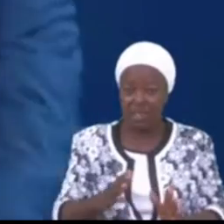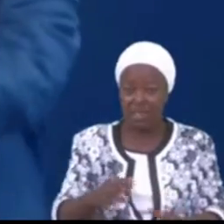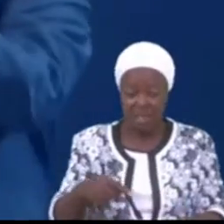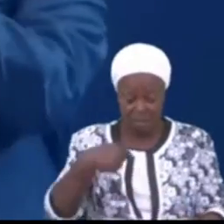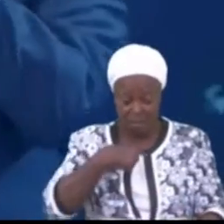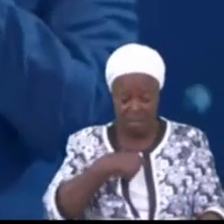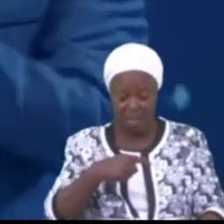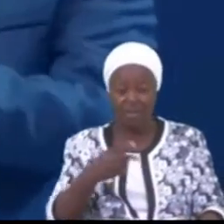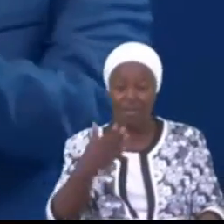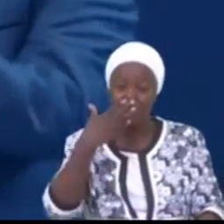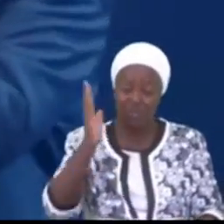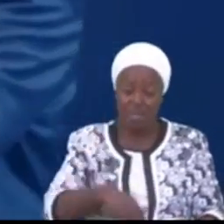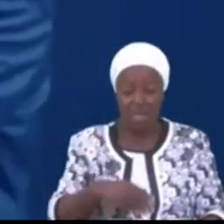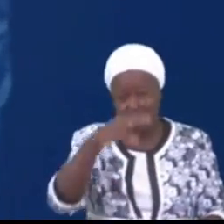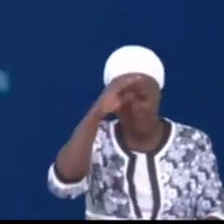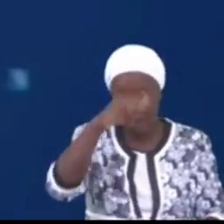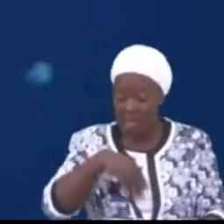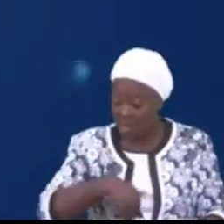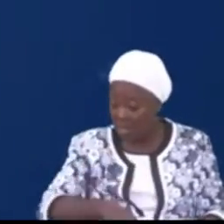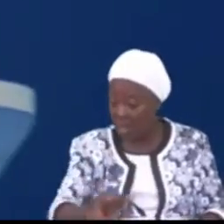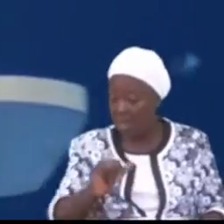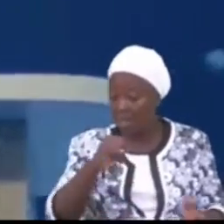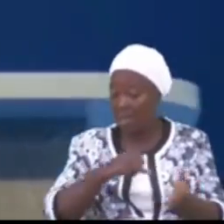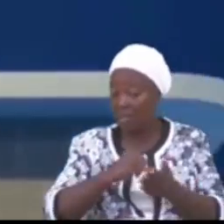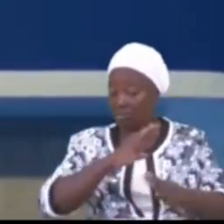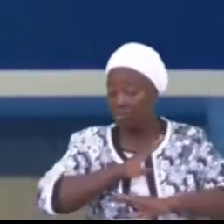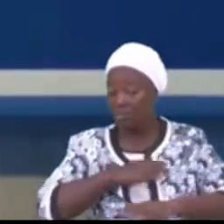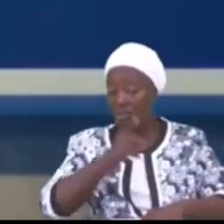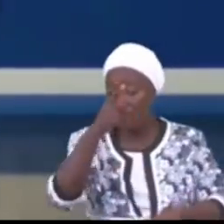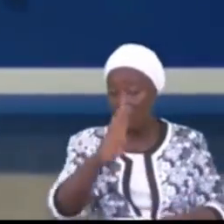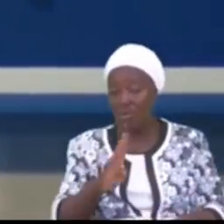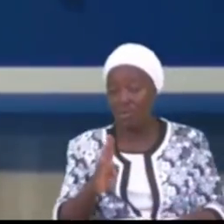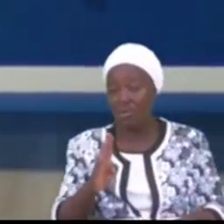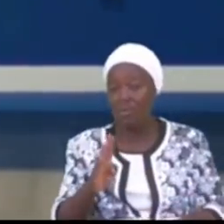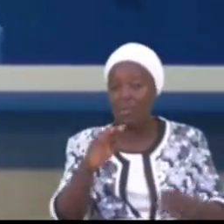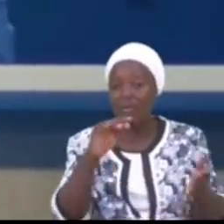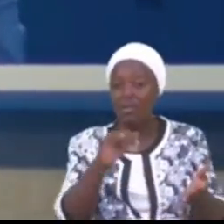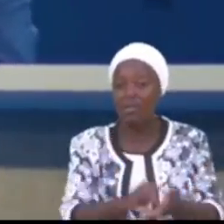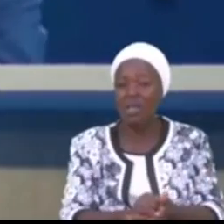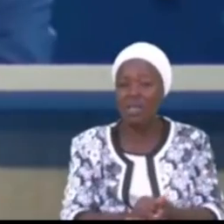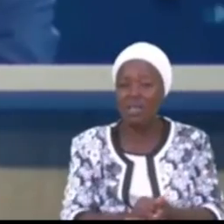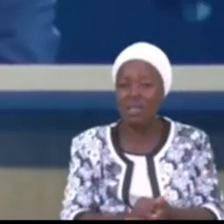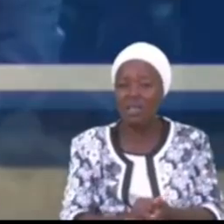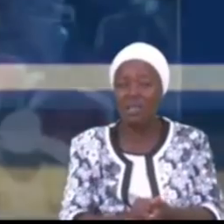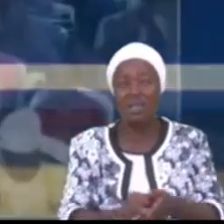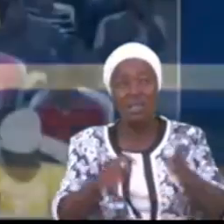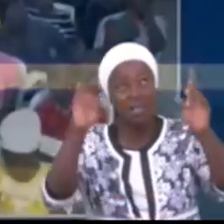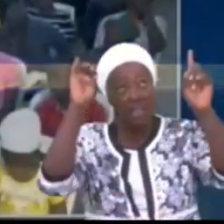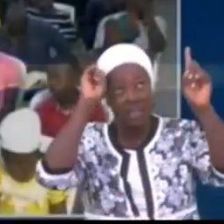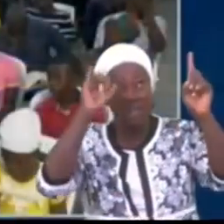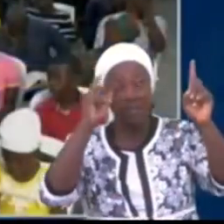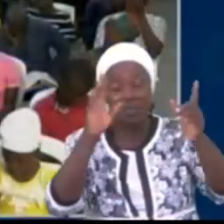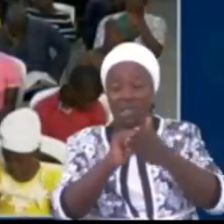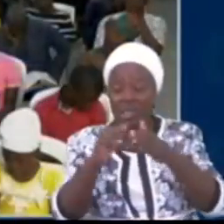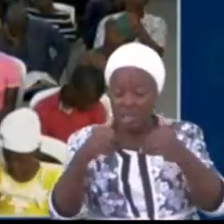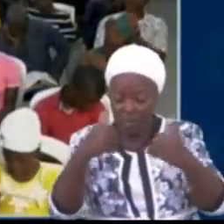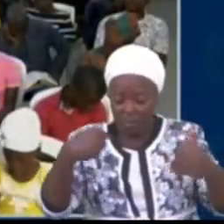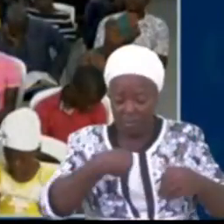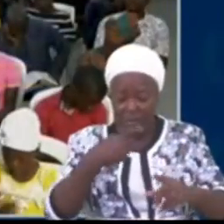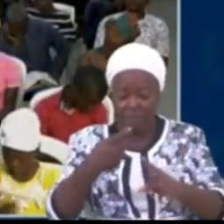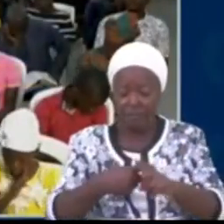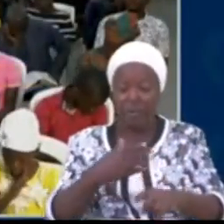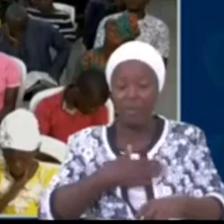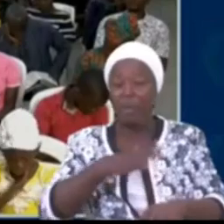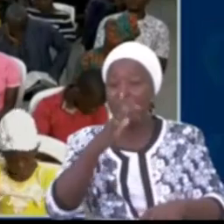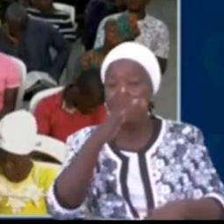evil man, yet it pleased God that is the one that separated me from my mother's